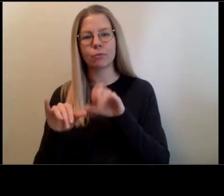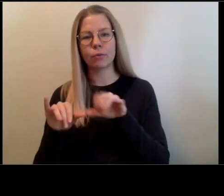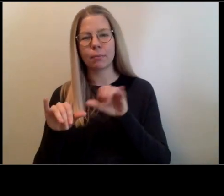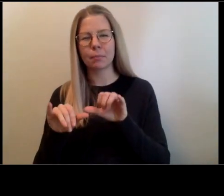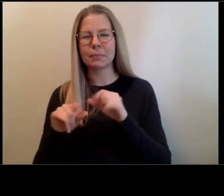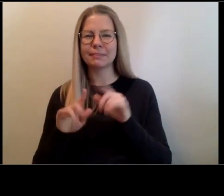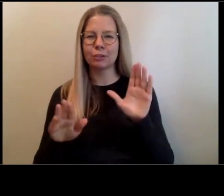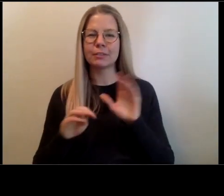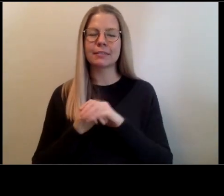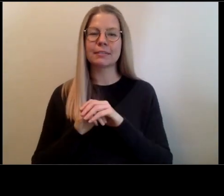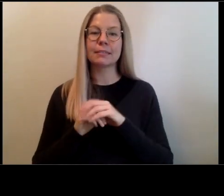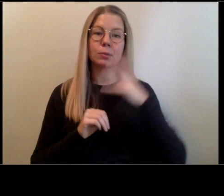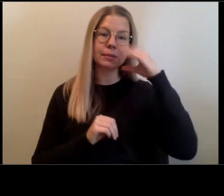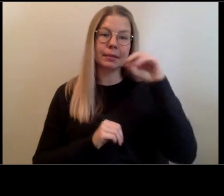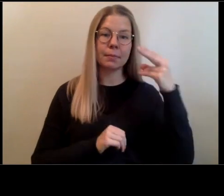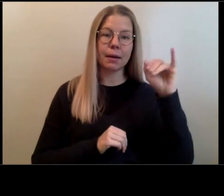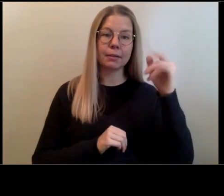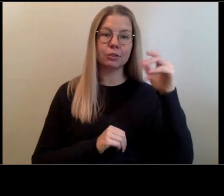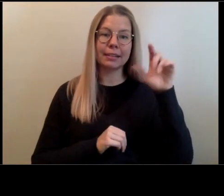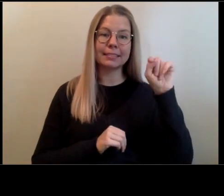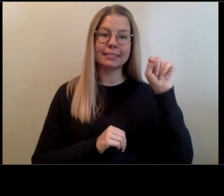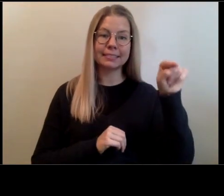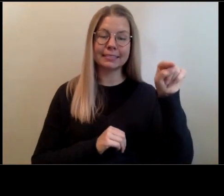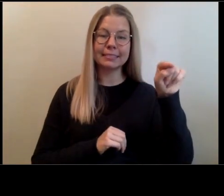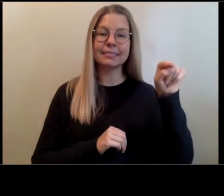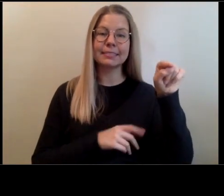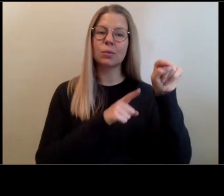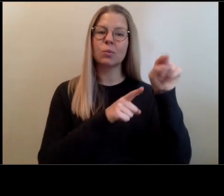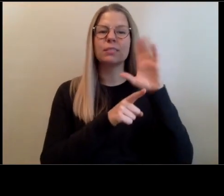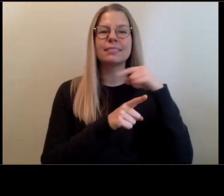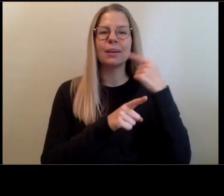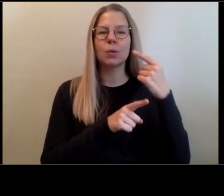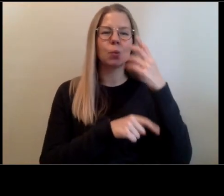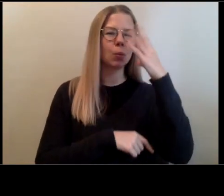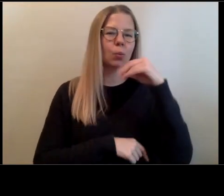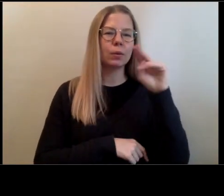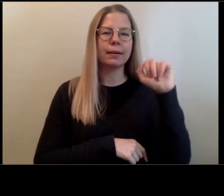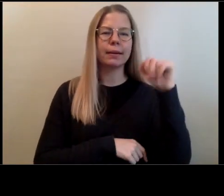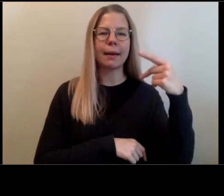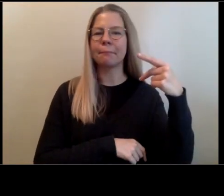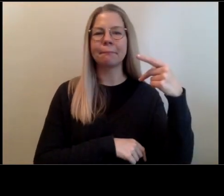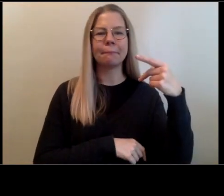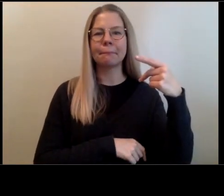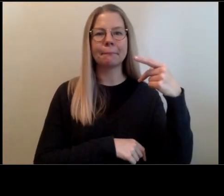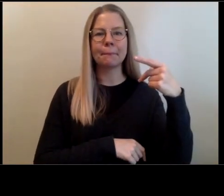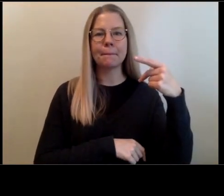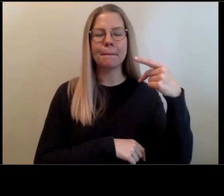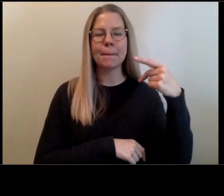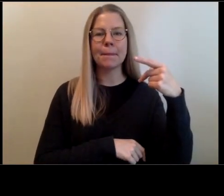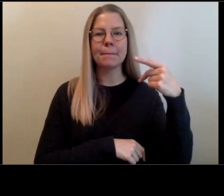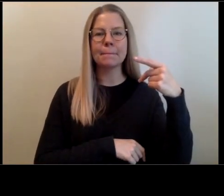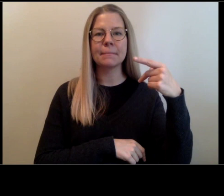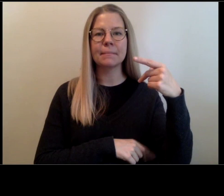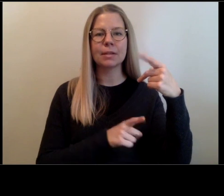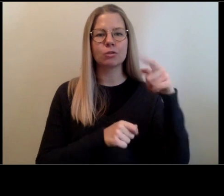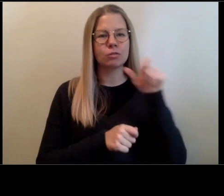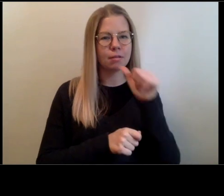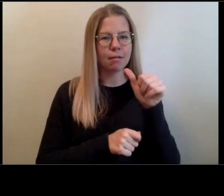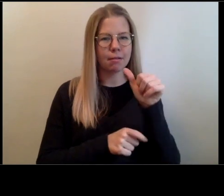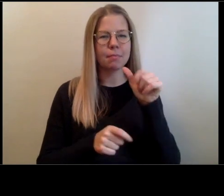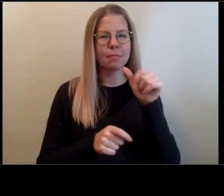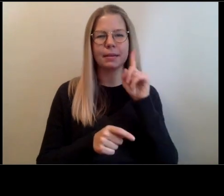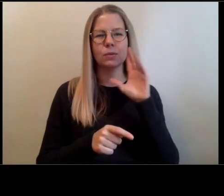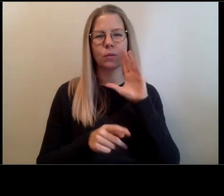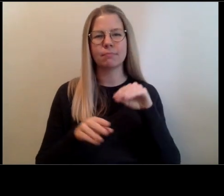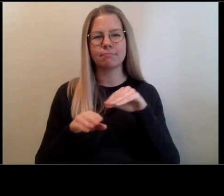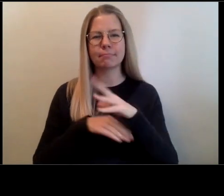naps. Sleep hygienists would tell you, naps will take away from your nighttime sleep. And so there was a time, now this is